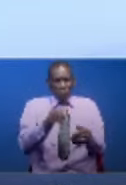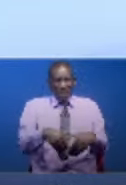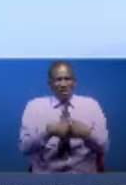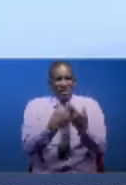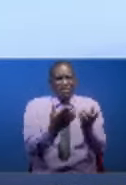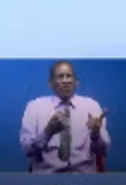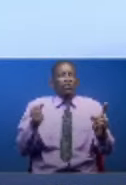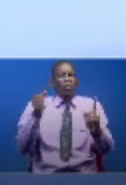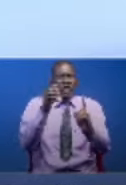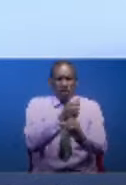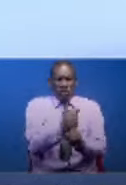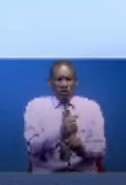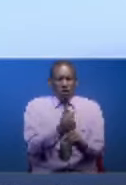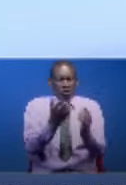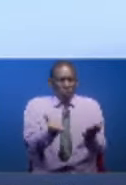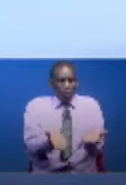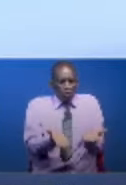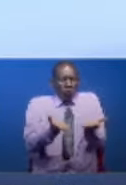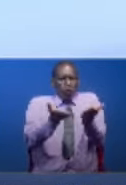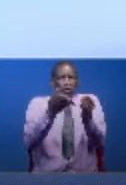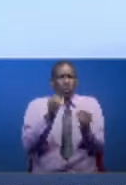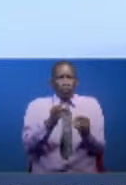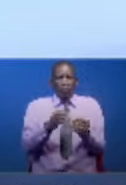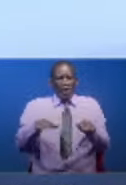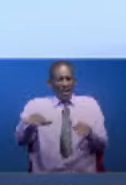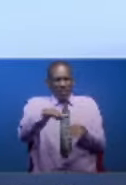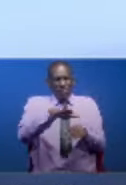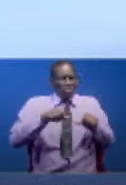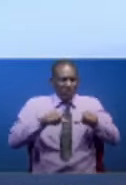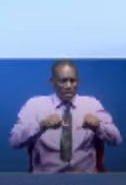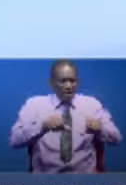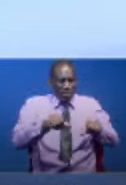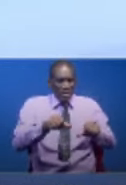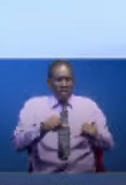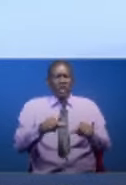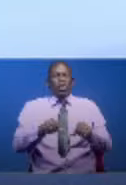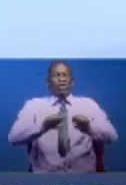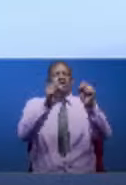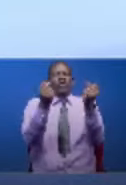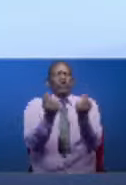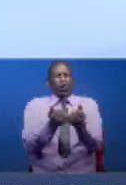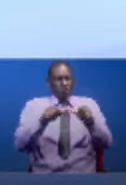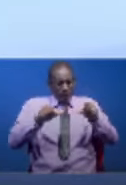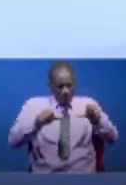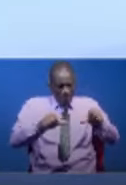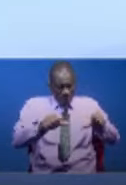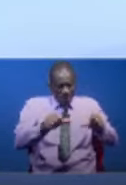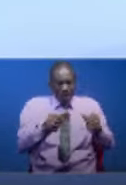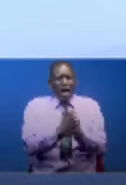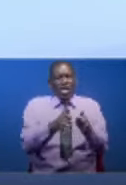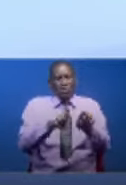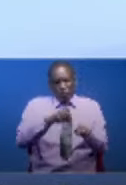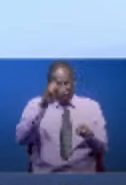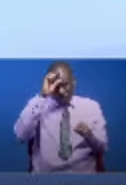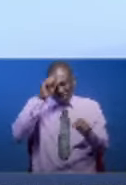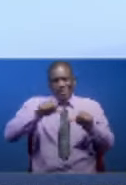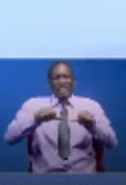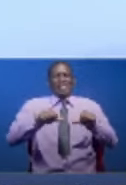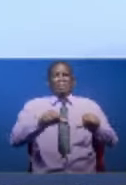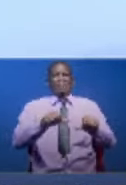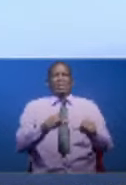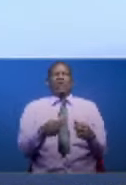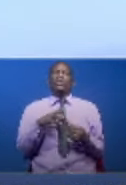achieving promotion of environment sustainability, social sustainability, and governance sustainability.